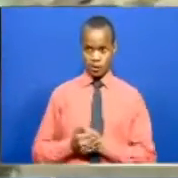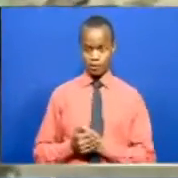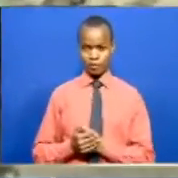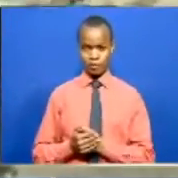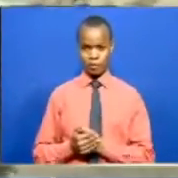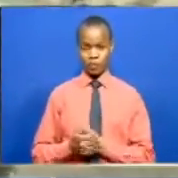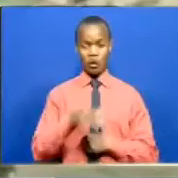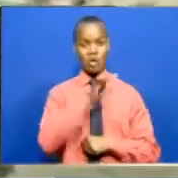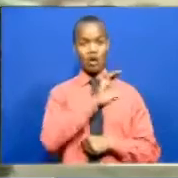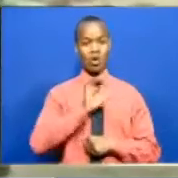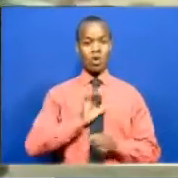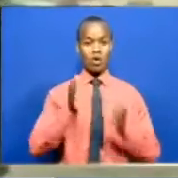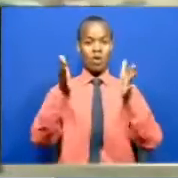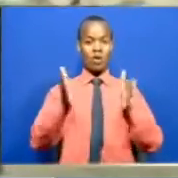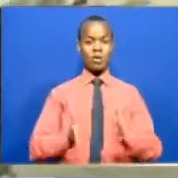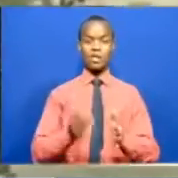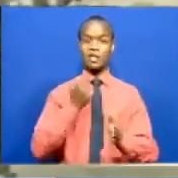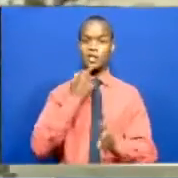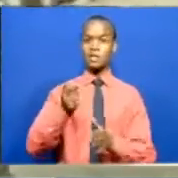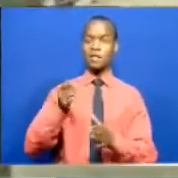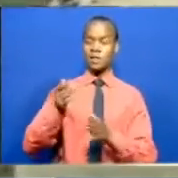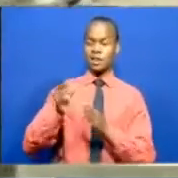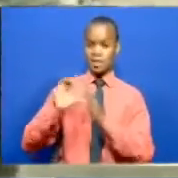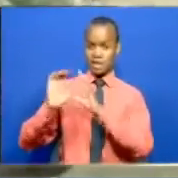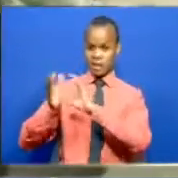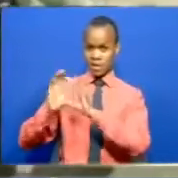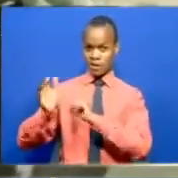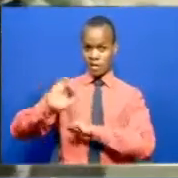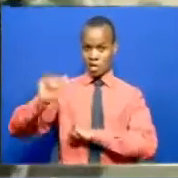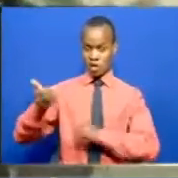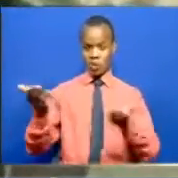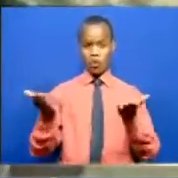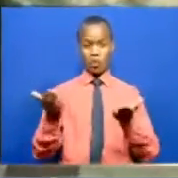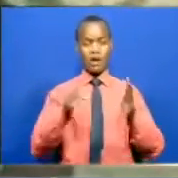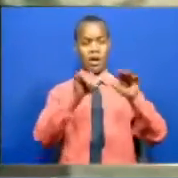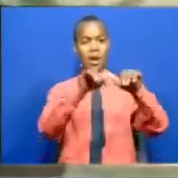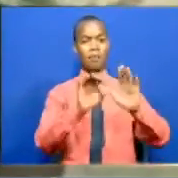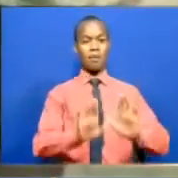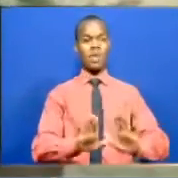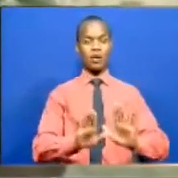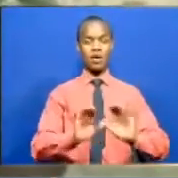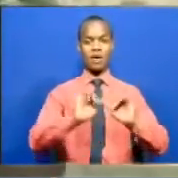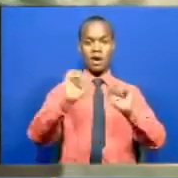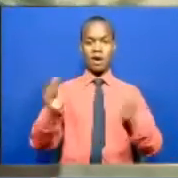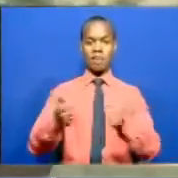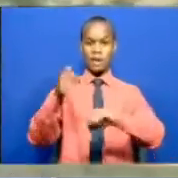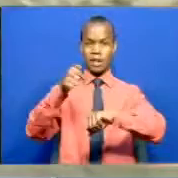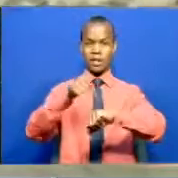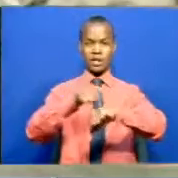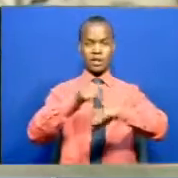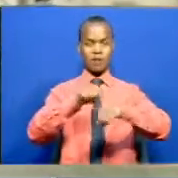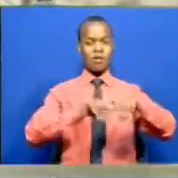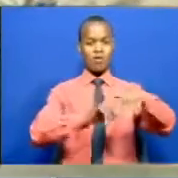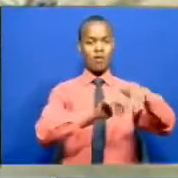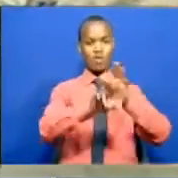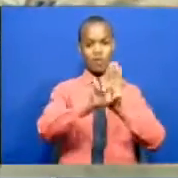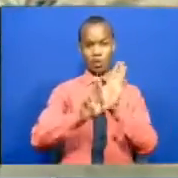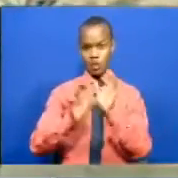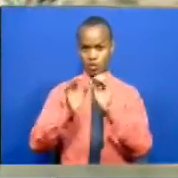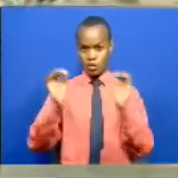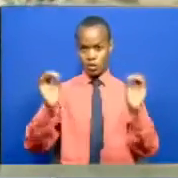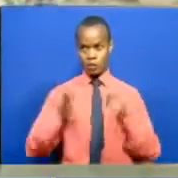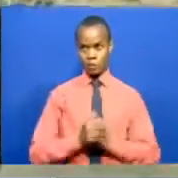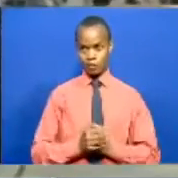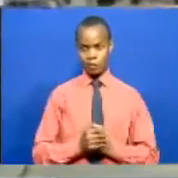administrator singled out Kilifi County, where he said funerals are taking place in total disregard of the set guidelines. The